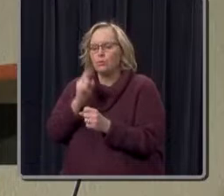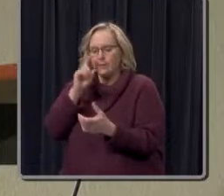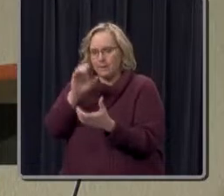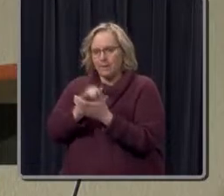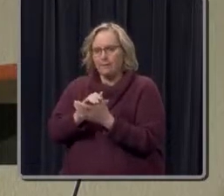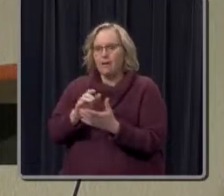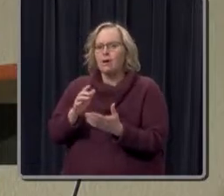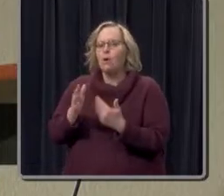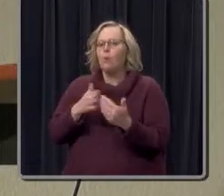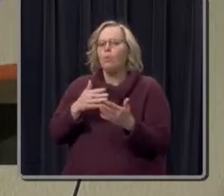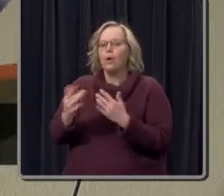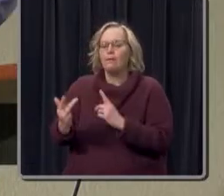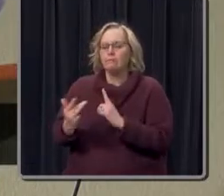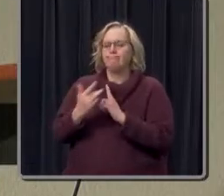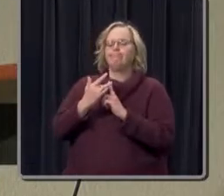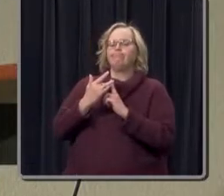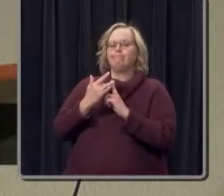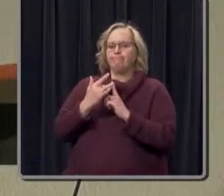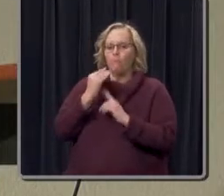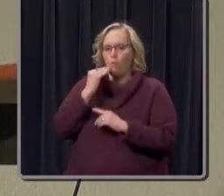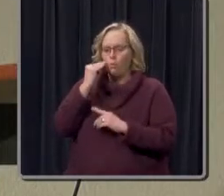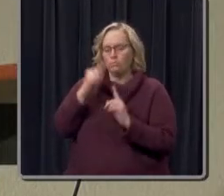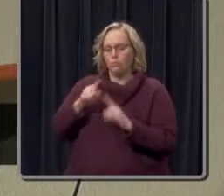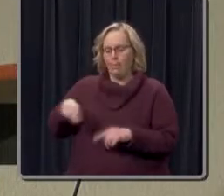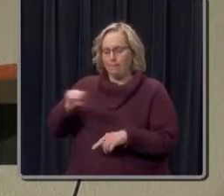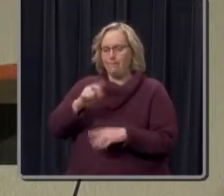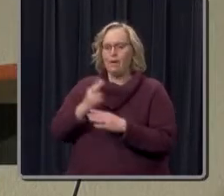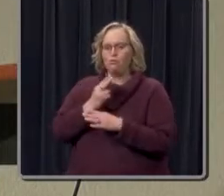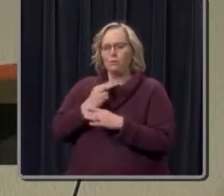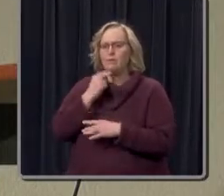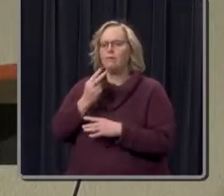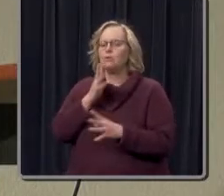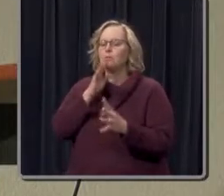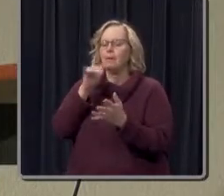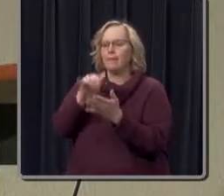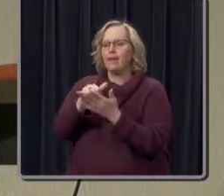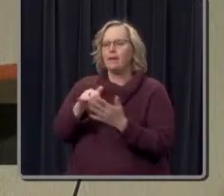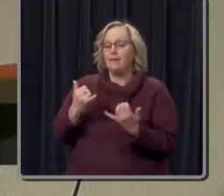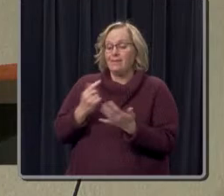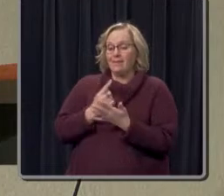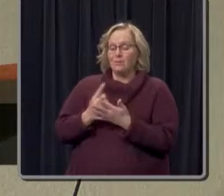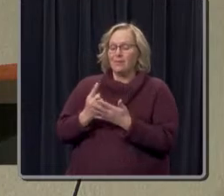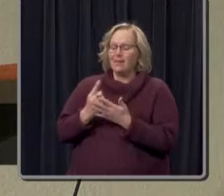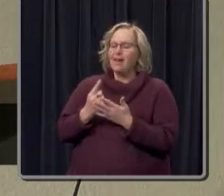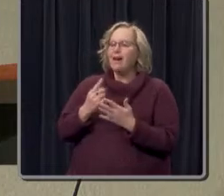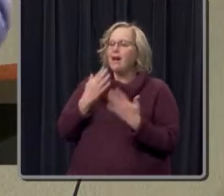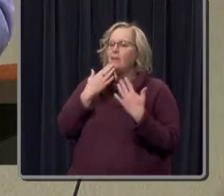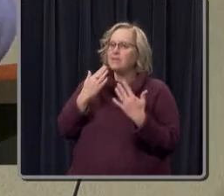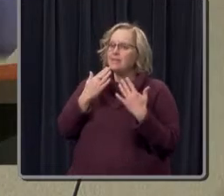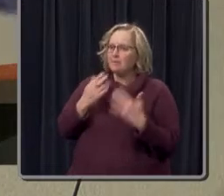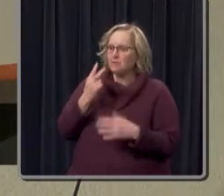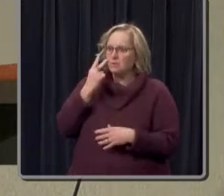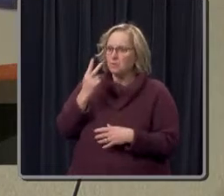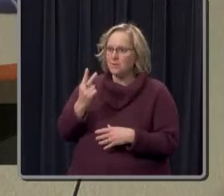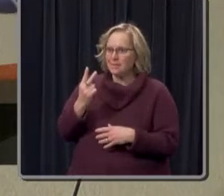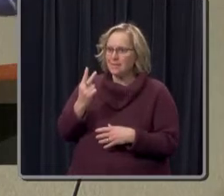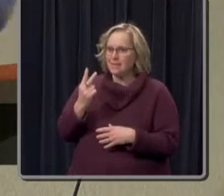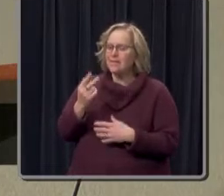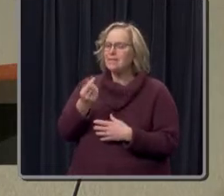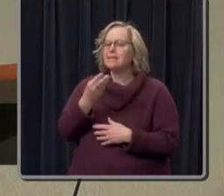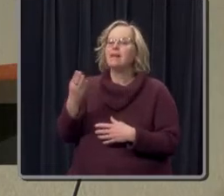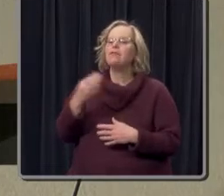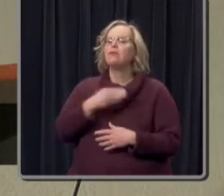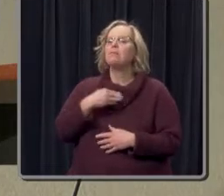to them, and using their voice to speak about that. And this week, I was so thankful to see members